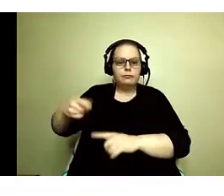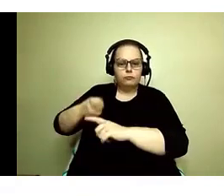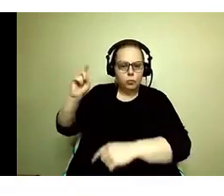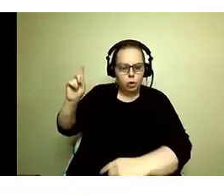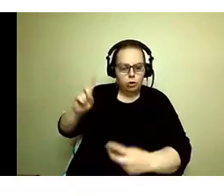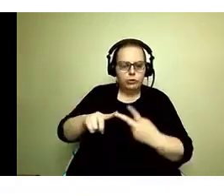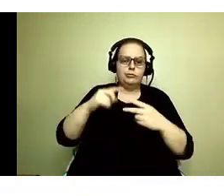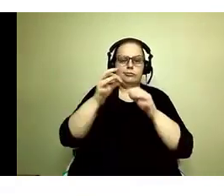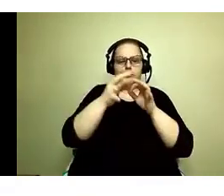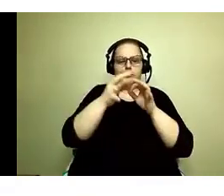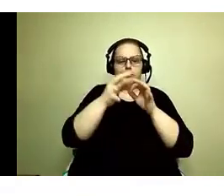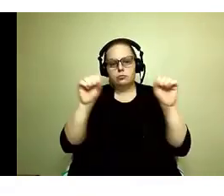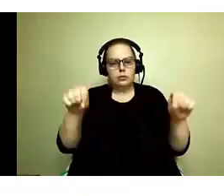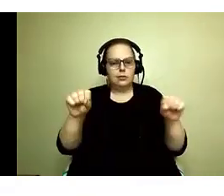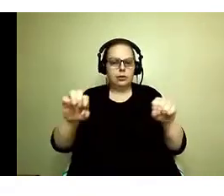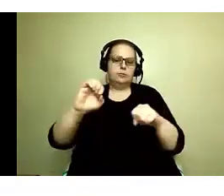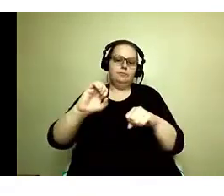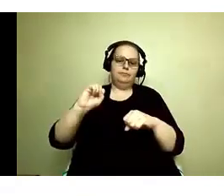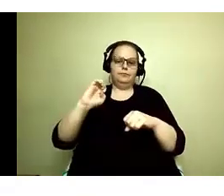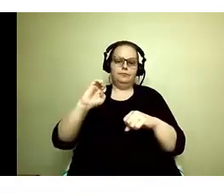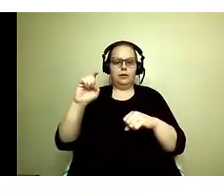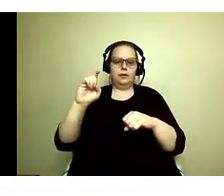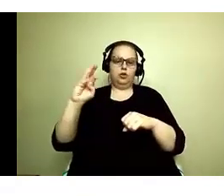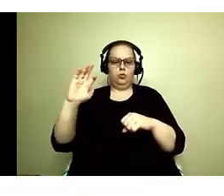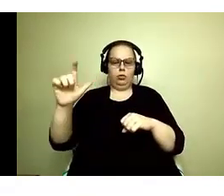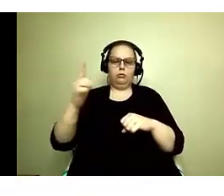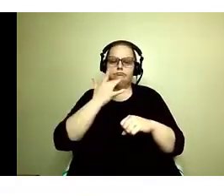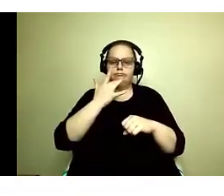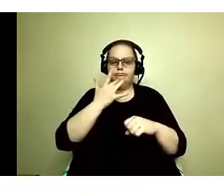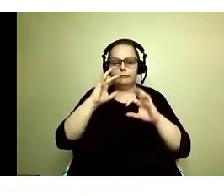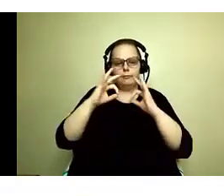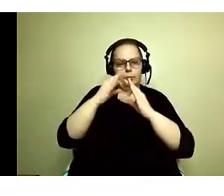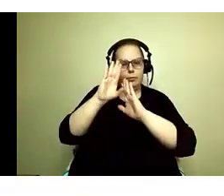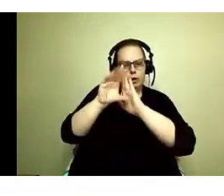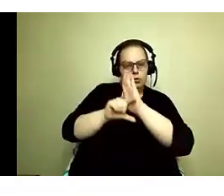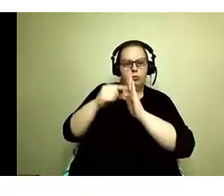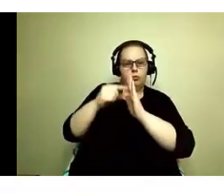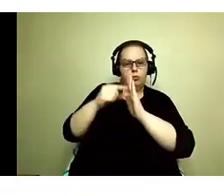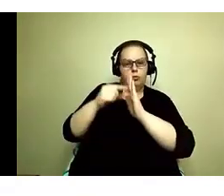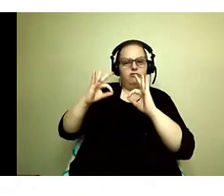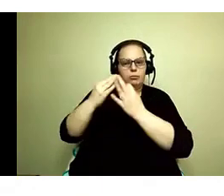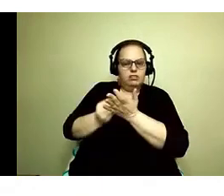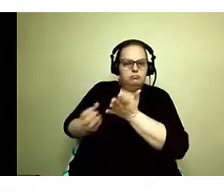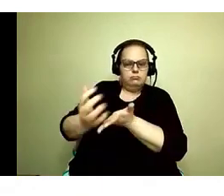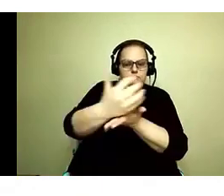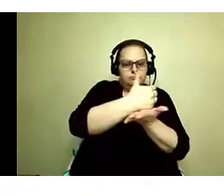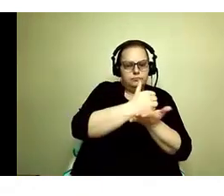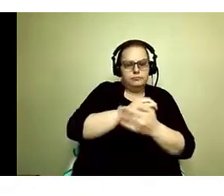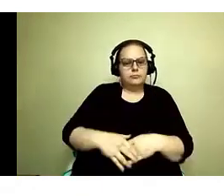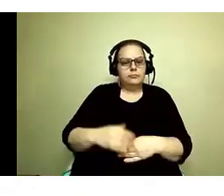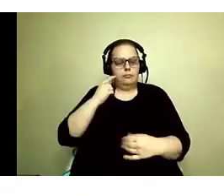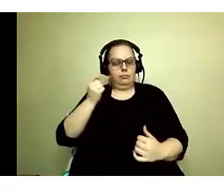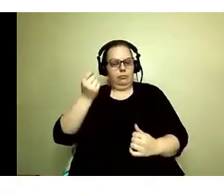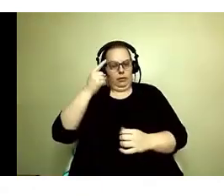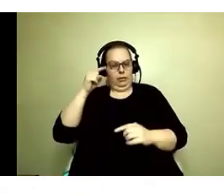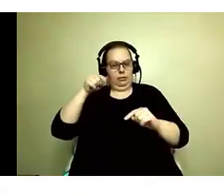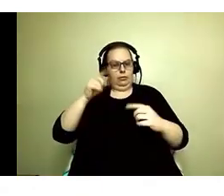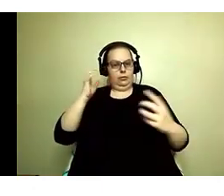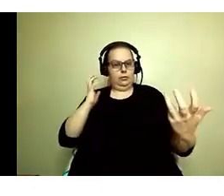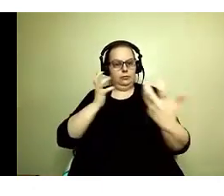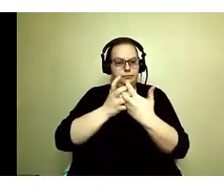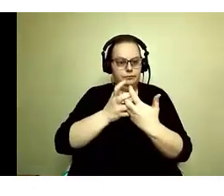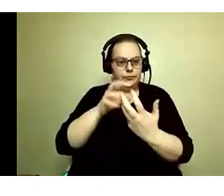background, or family income. Grounding all of our work within an equity framework includes how we identify students with